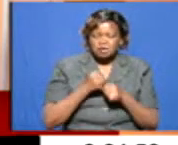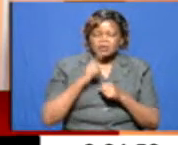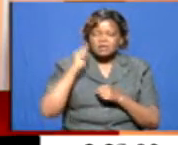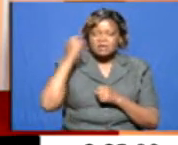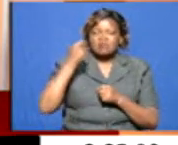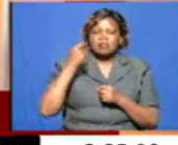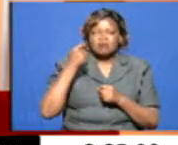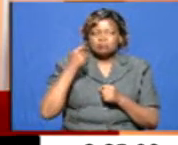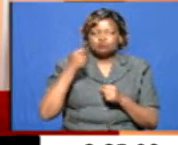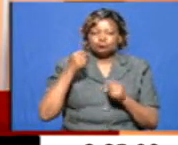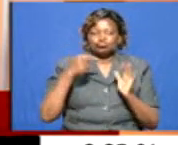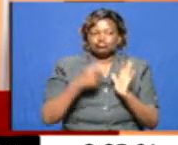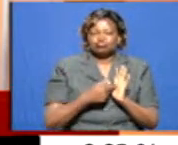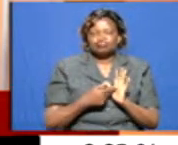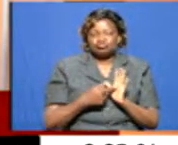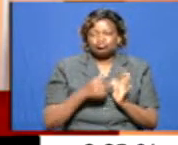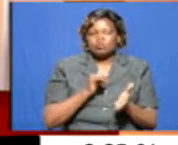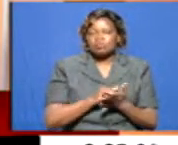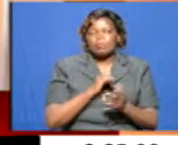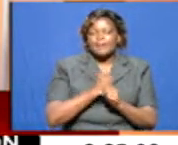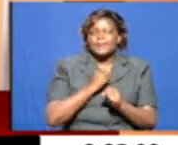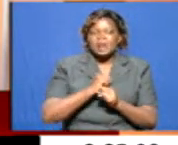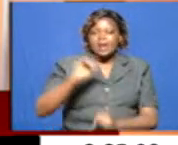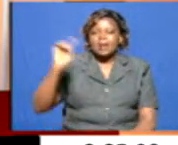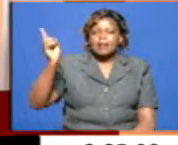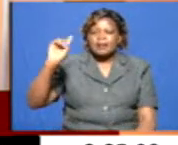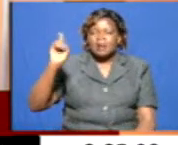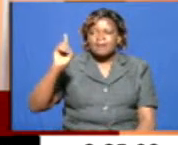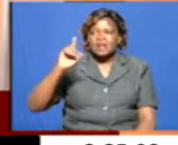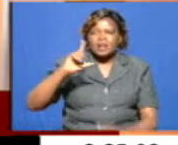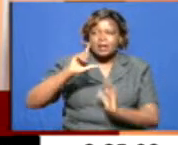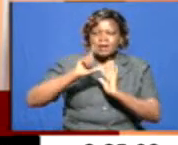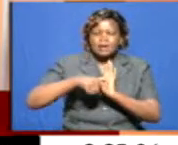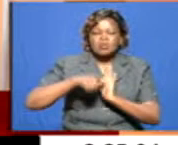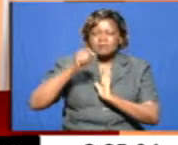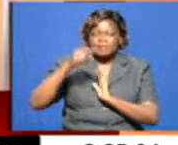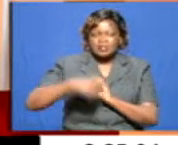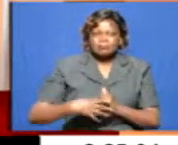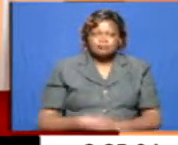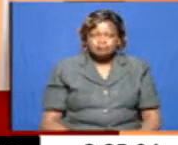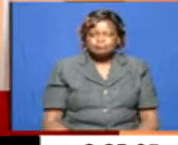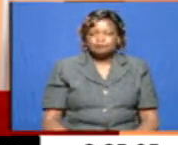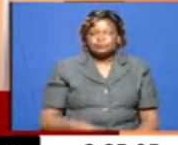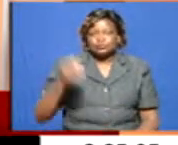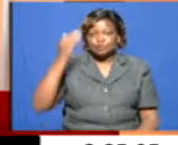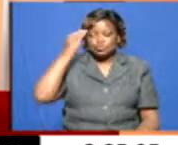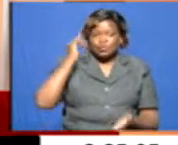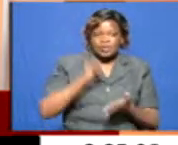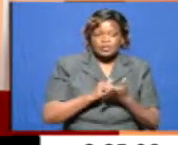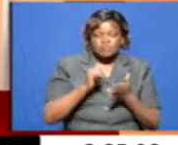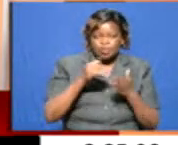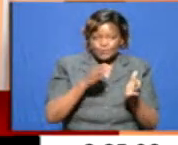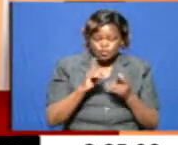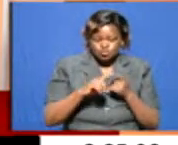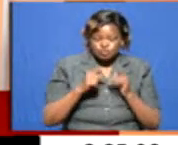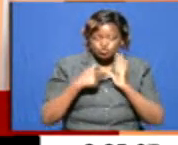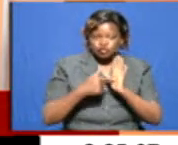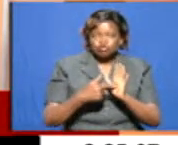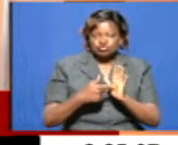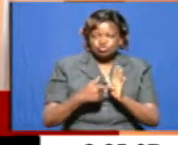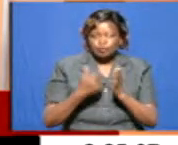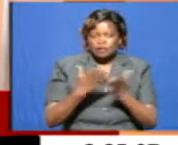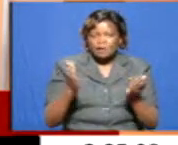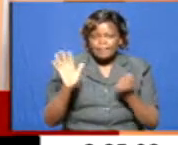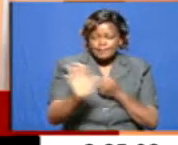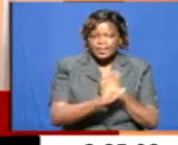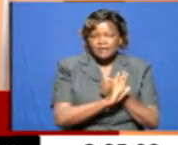Extravaganza exhibition to be held in Nairobi later this month, noting that it is an opportunity to showcase their products